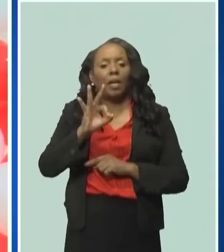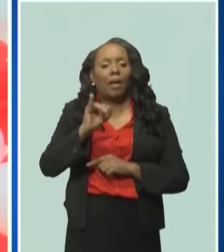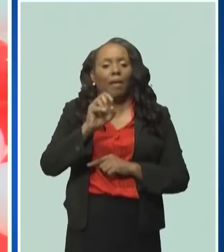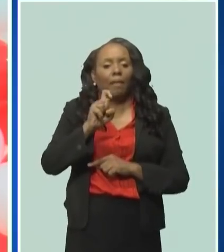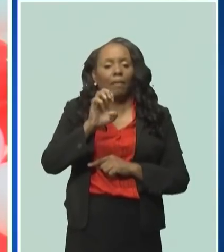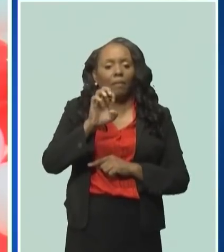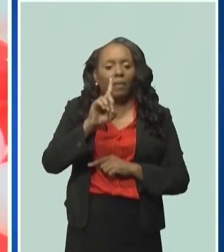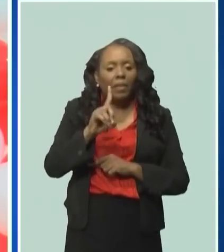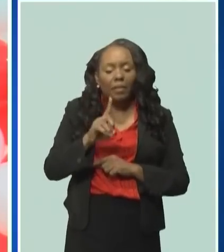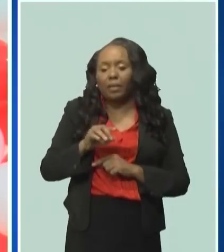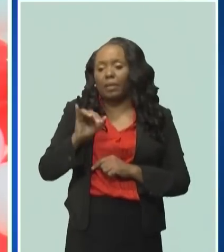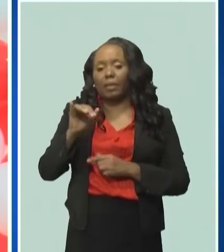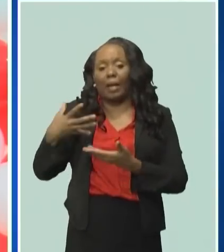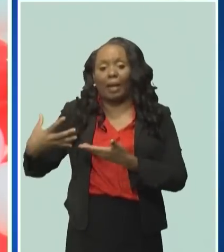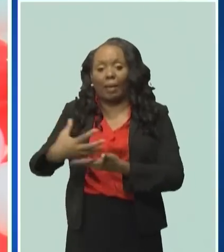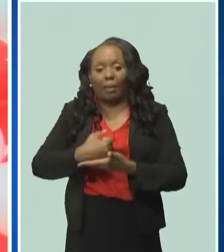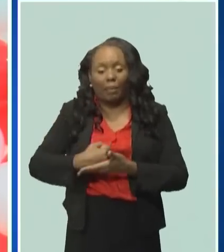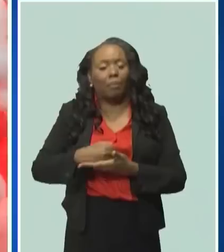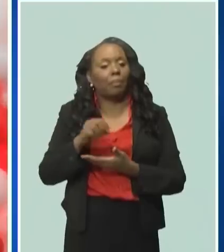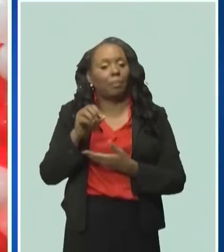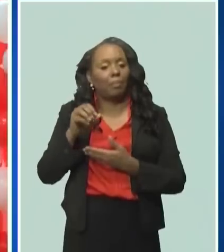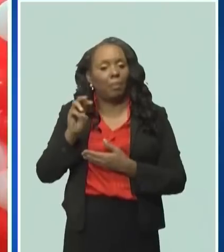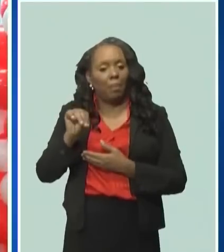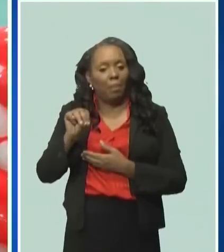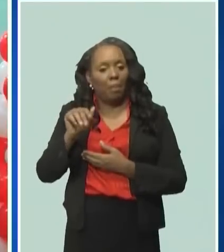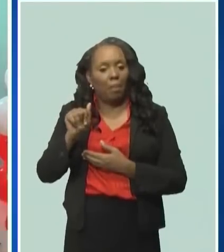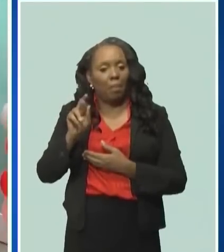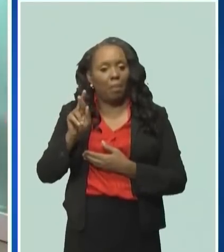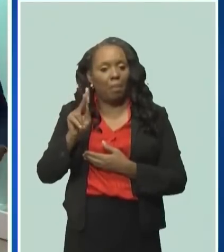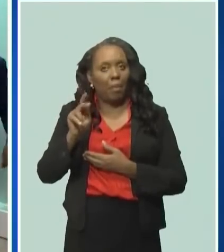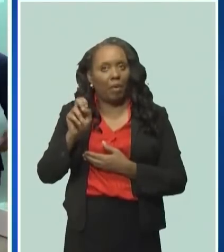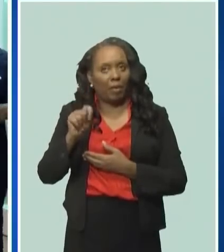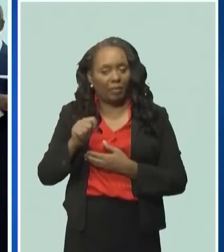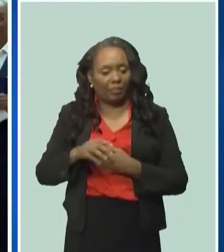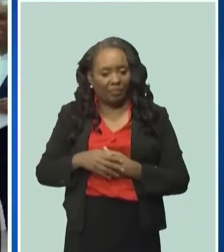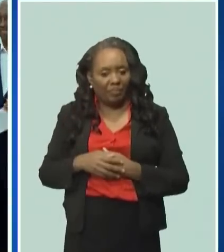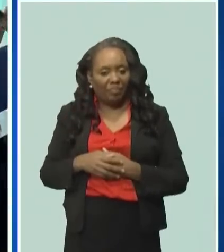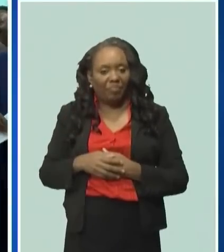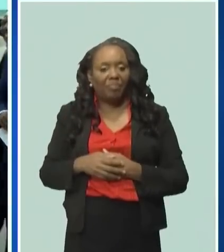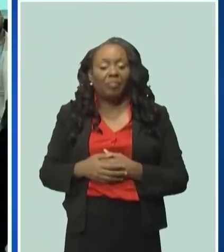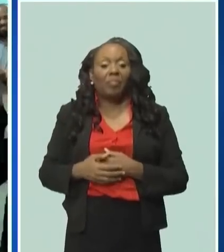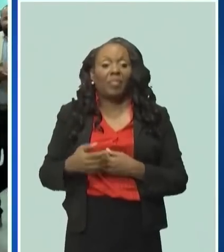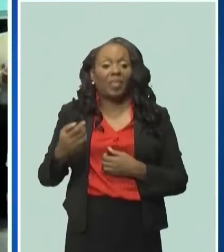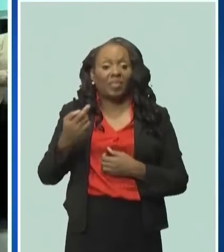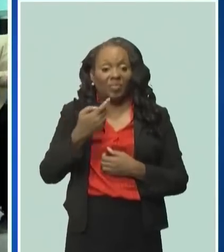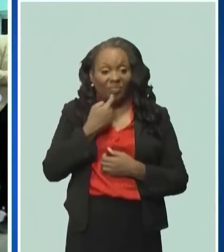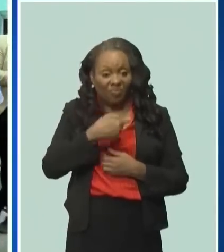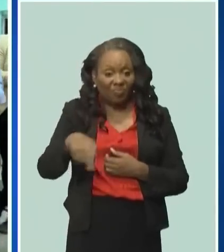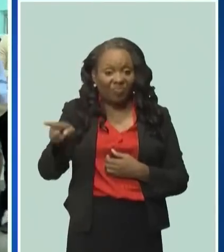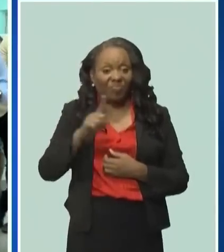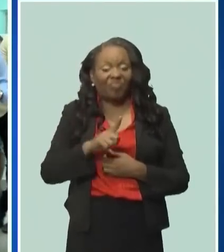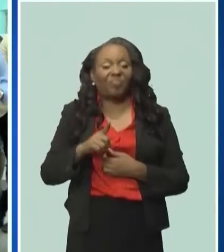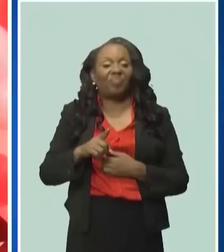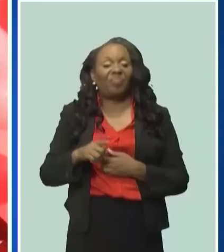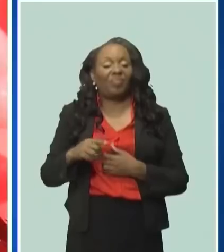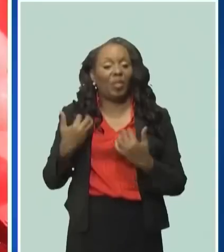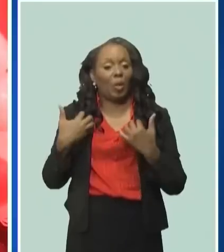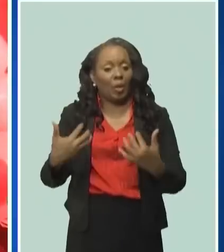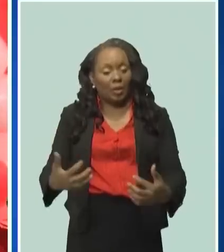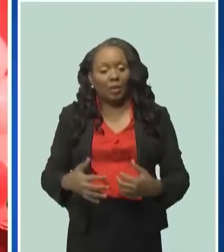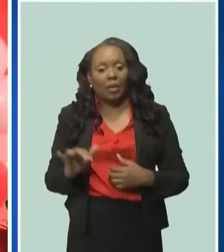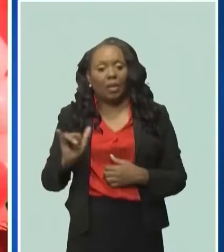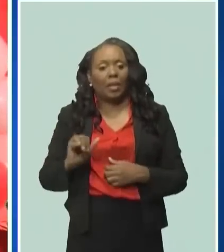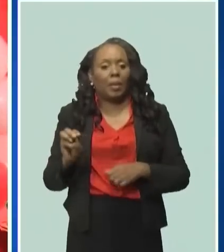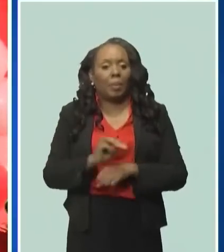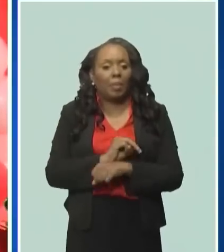market solutions. The JMMB top official told the audience, which included Minister of Energy and